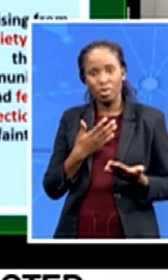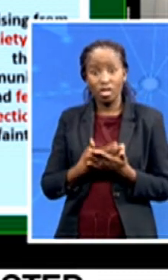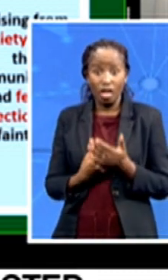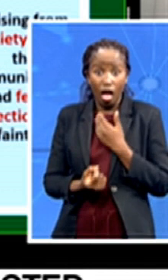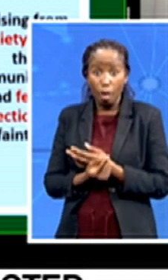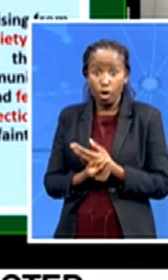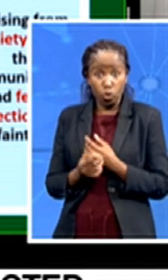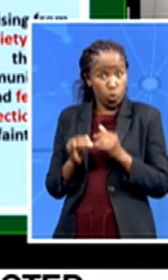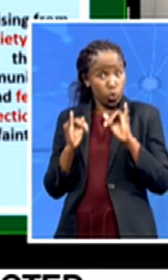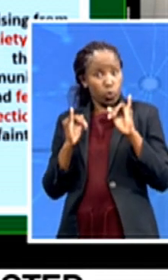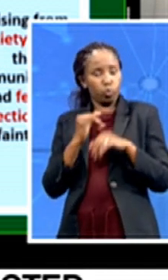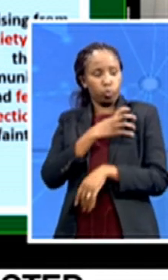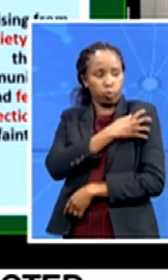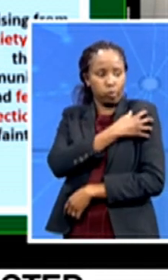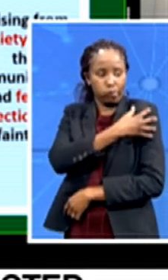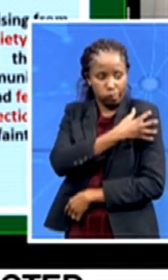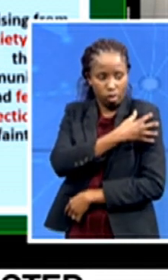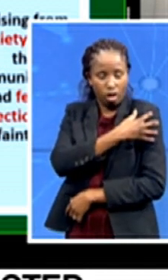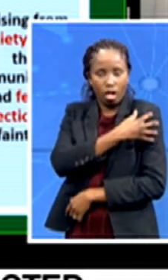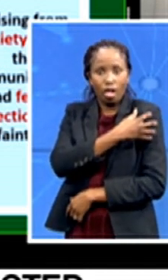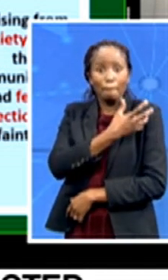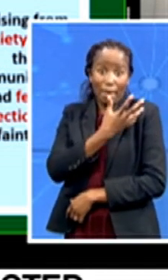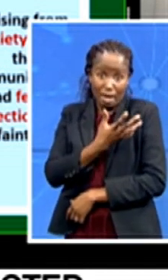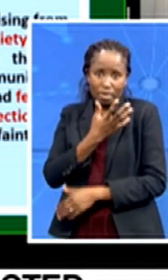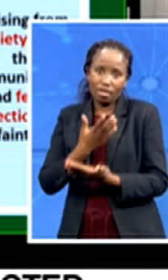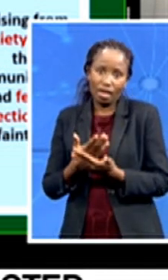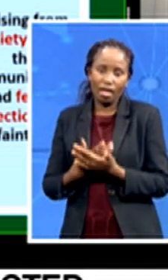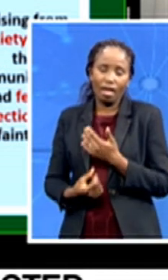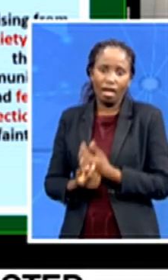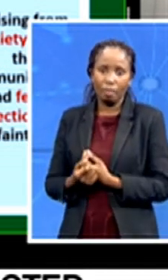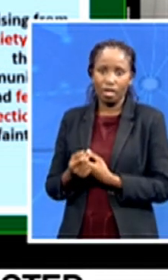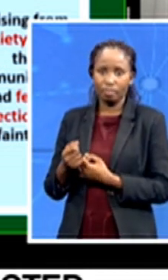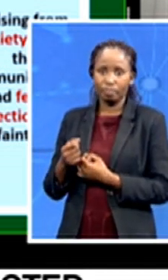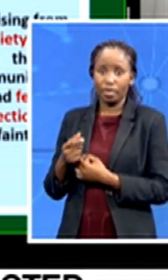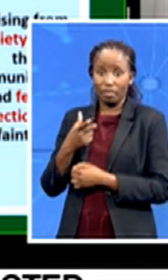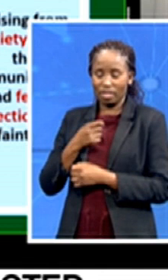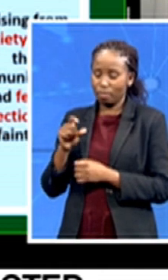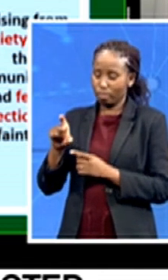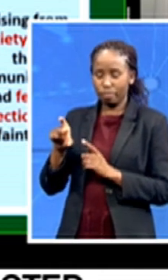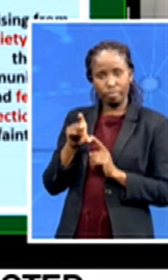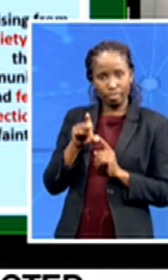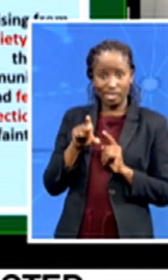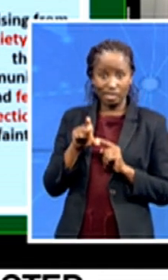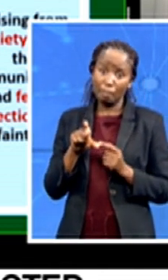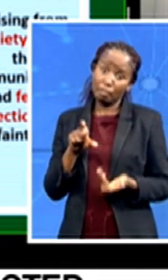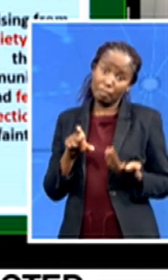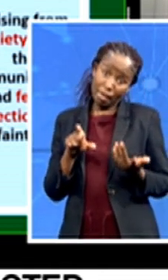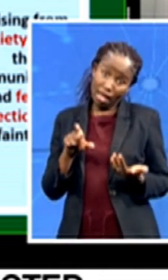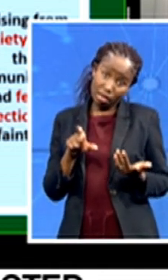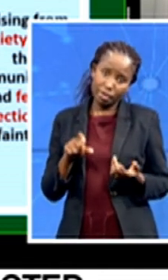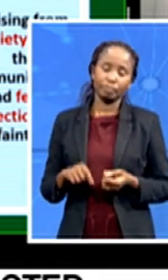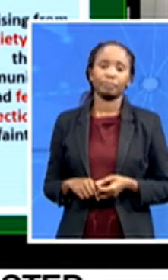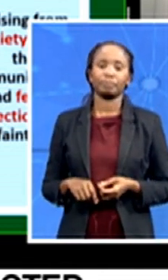vaccine product related. The next one would be vaccine quality related, and this is very, very rare.